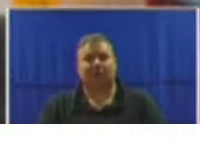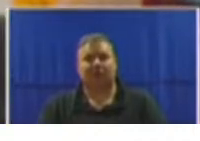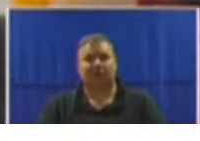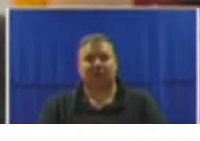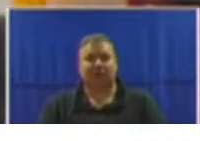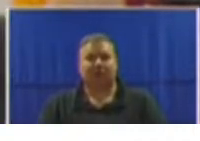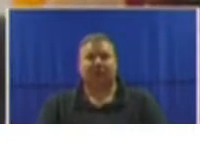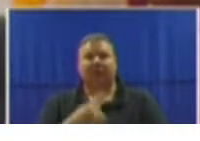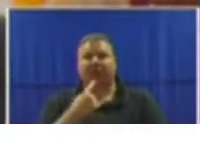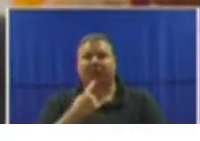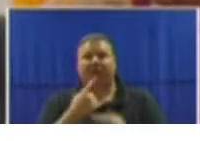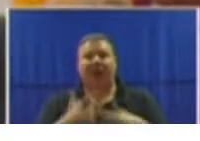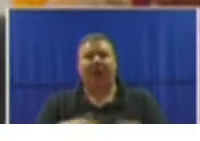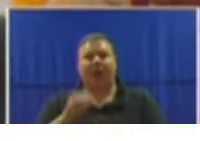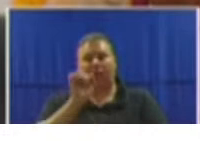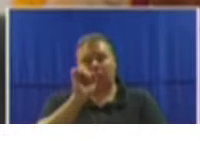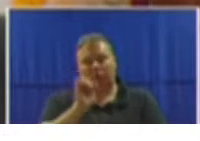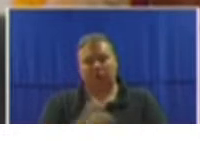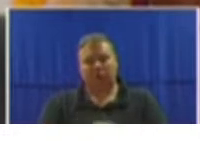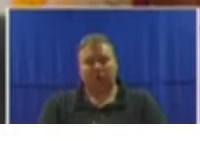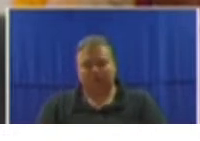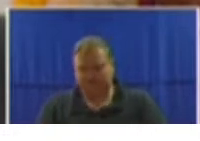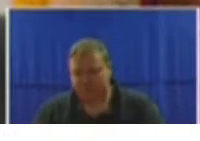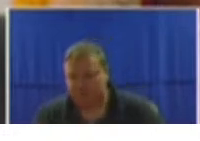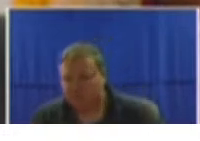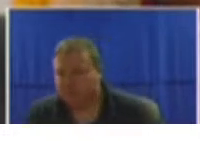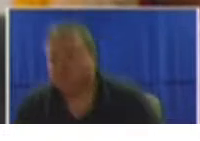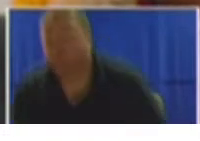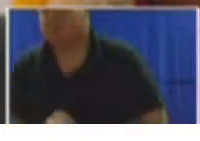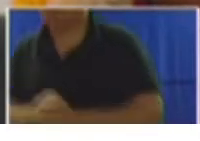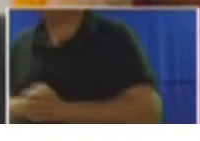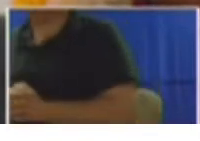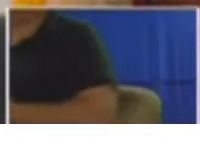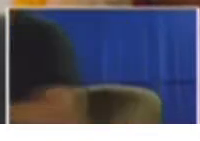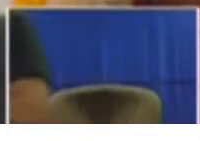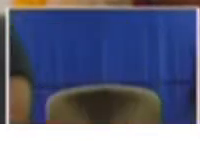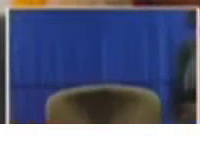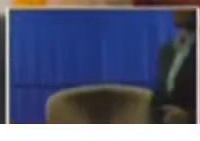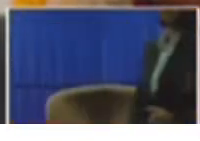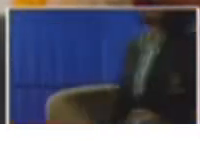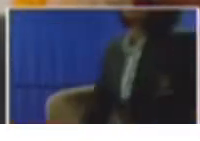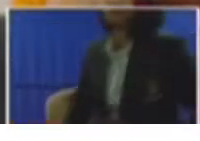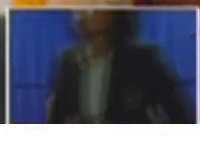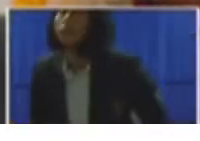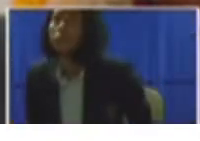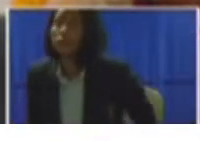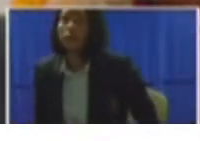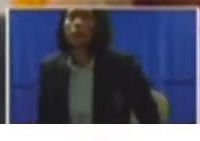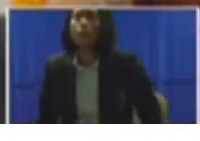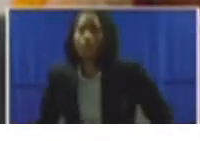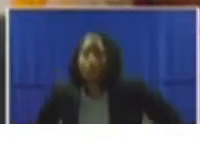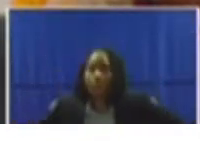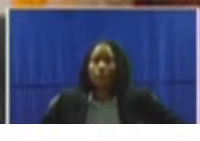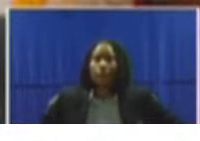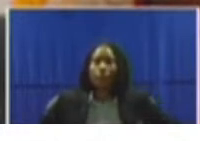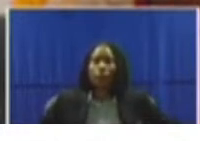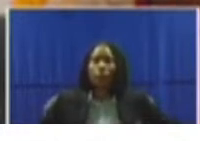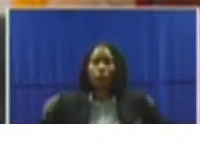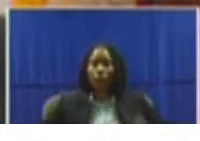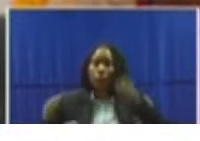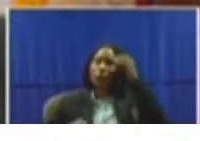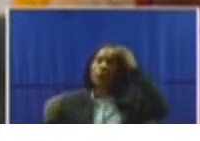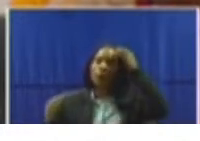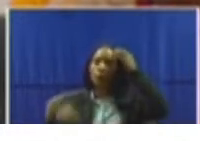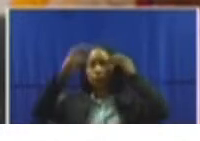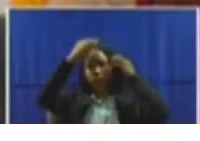Le meko yenzeka apha yoba kubekho emotion ize ibe ngudinga